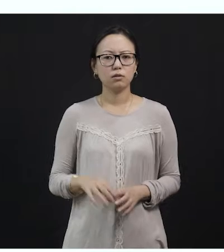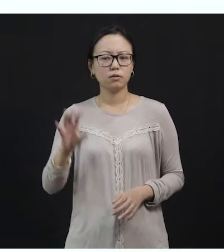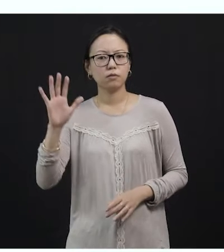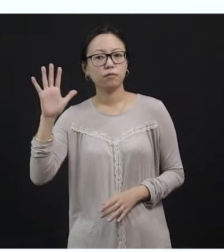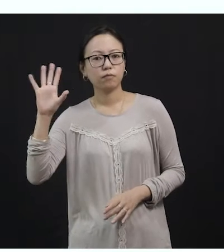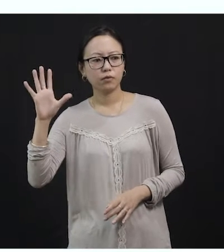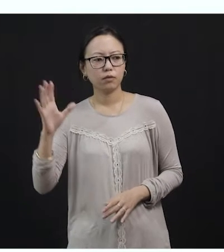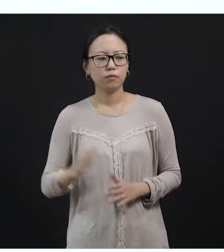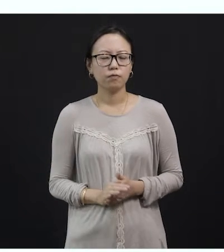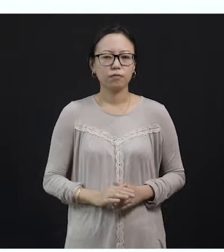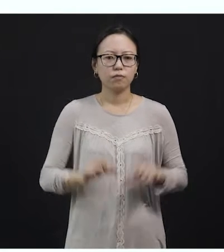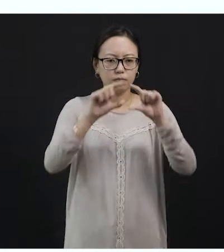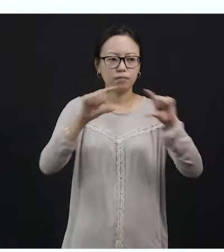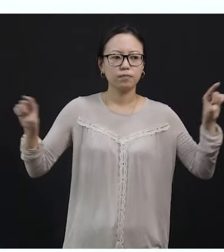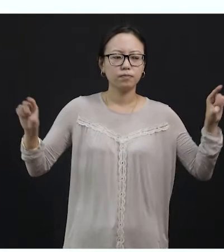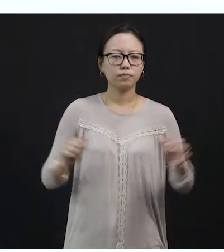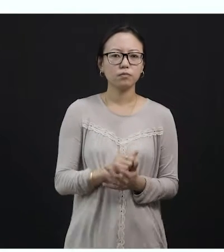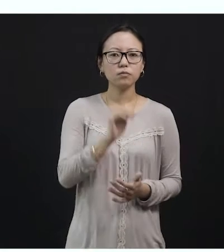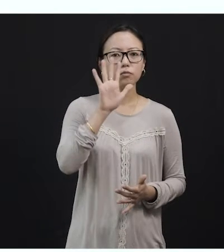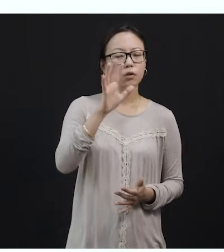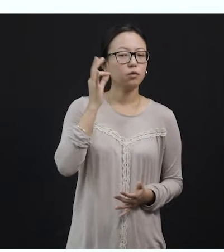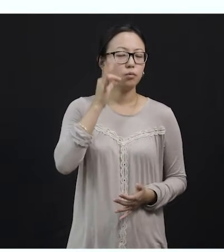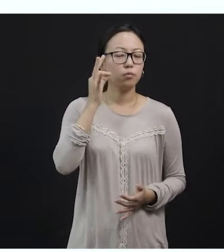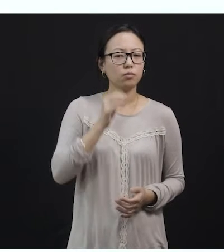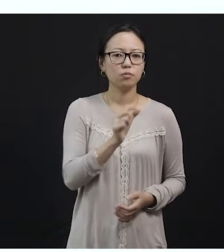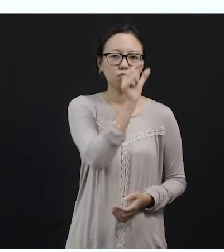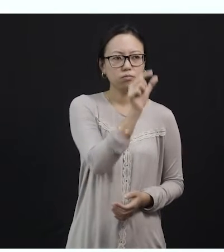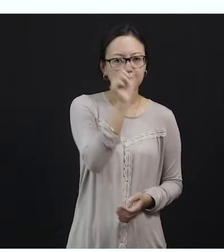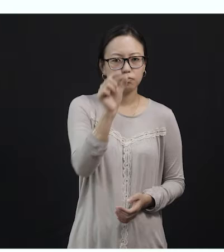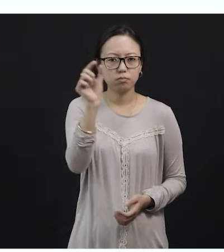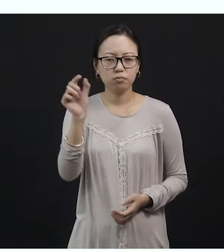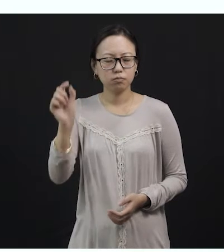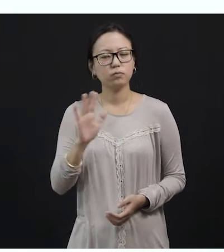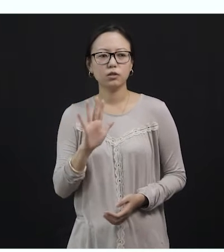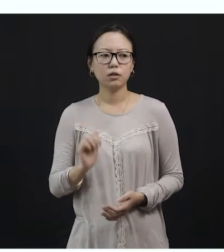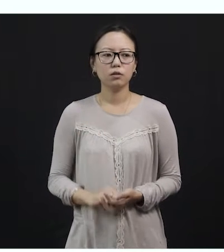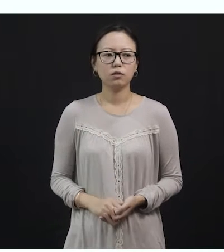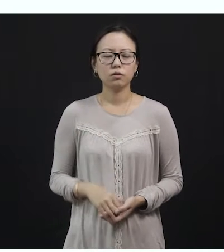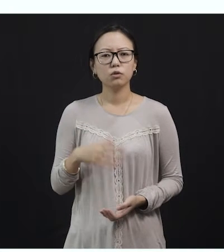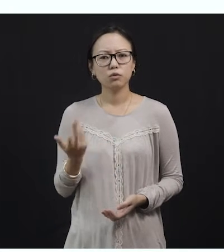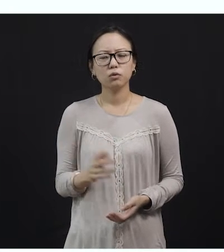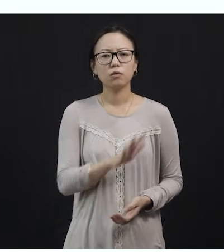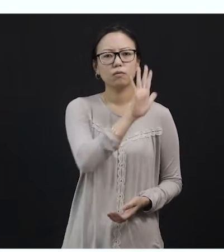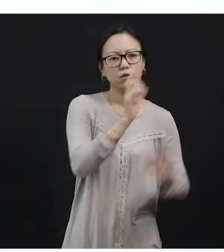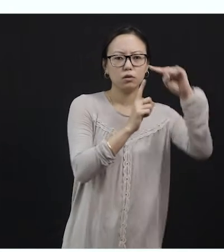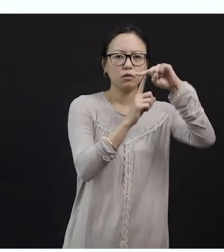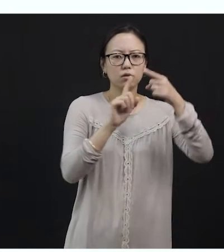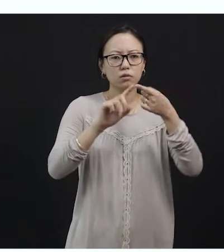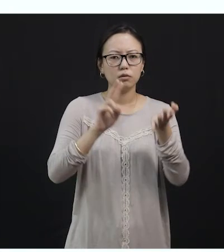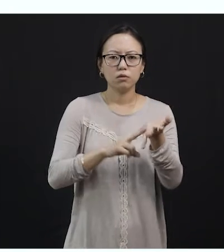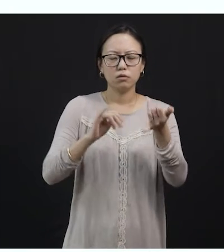have 5 blue strips, okay? So we will call it as 5/10,